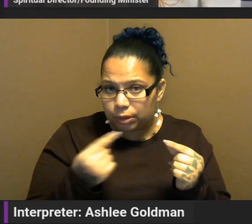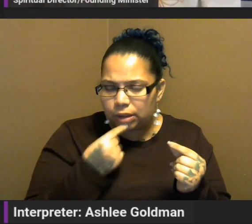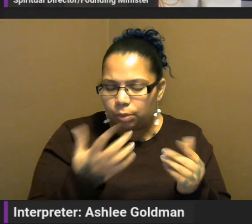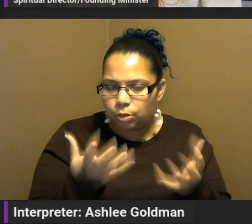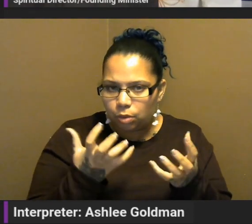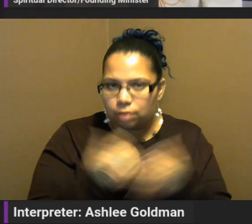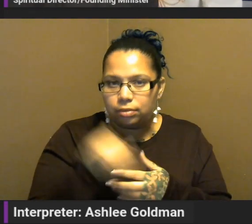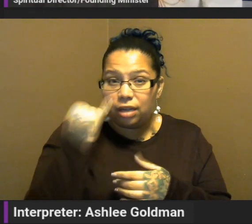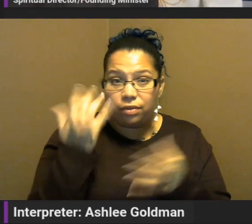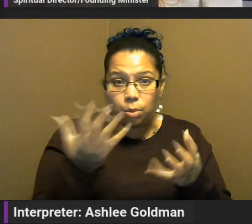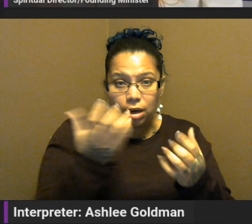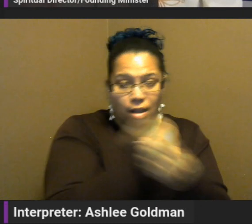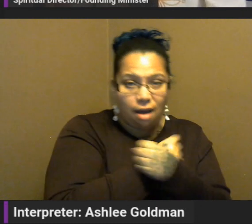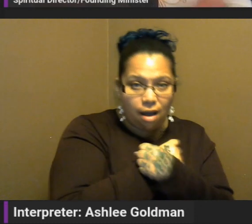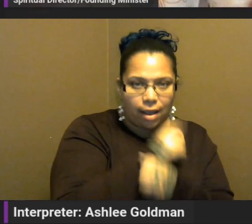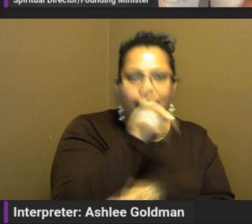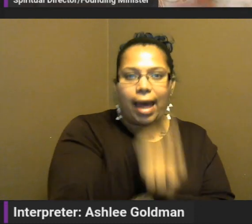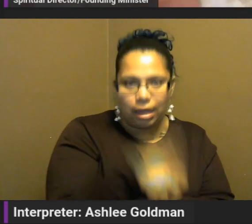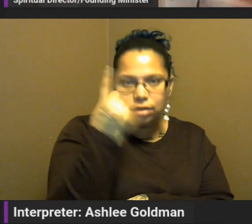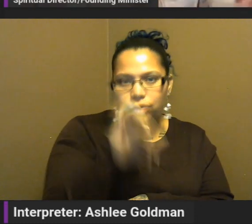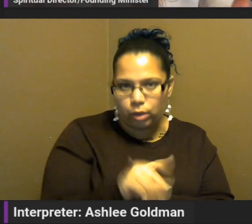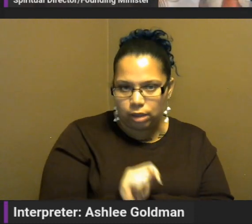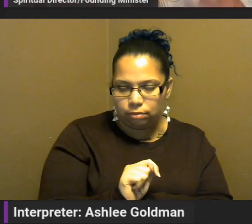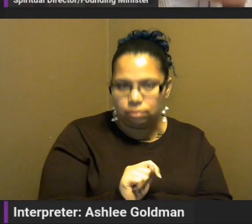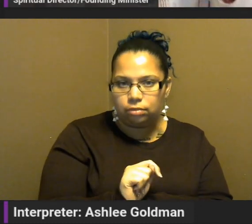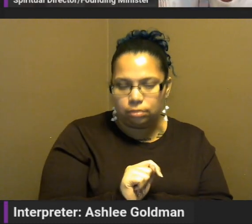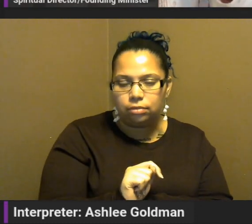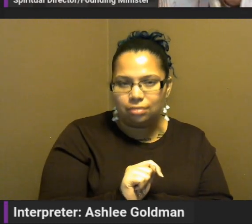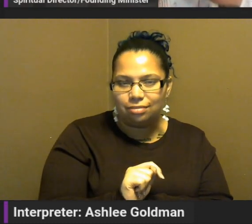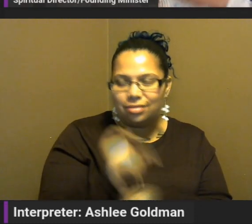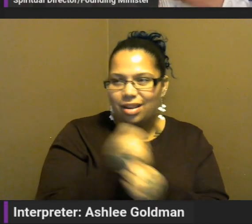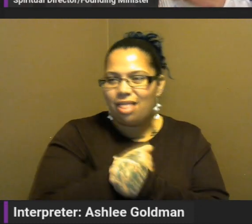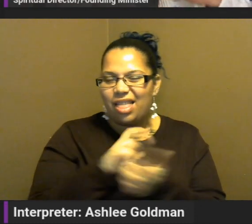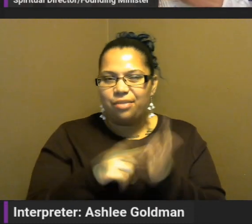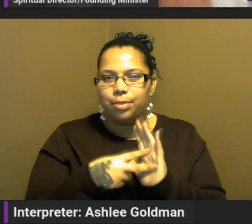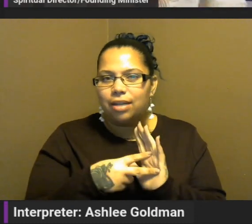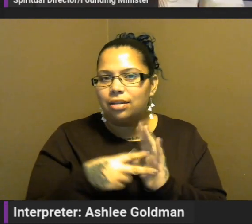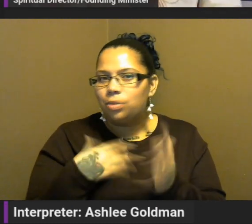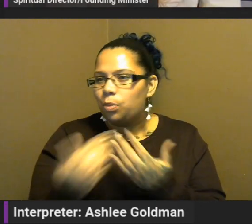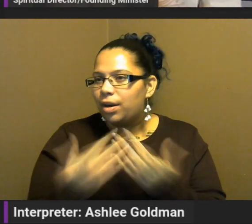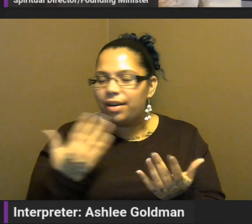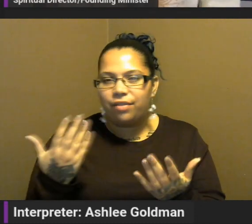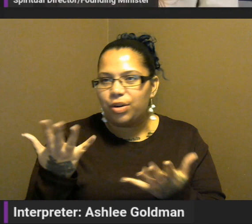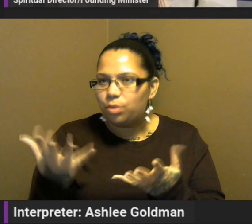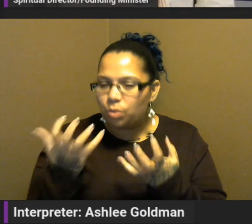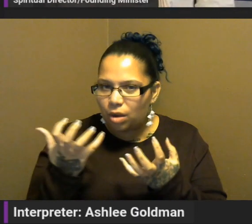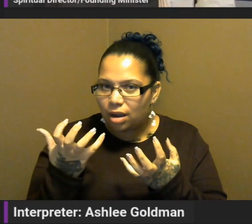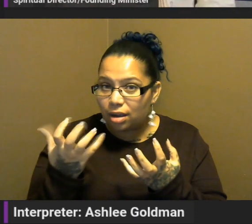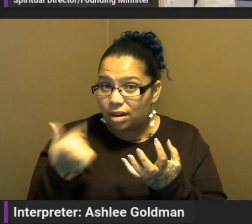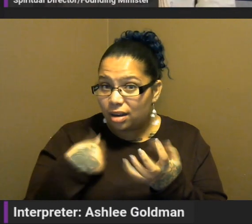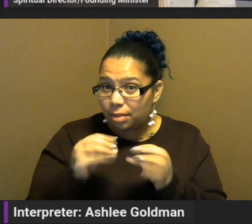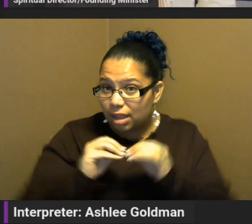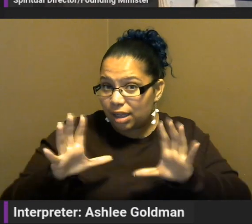for a hug. Love means whatever that is, am I clear enough to be able to communicate that?